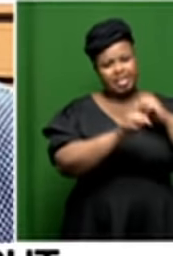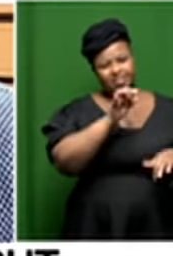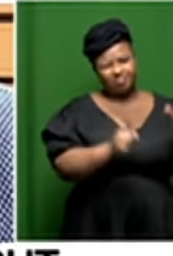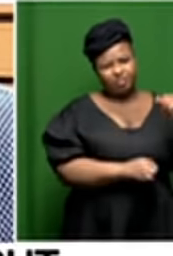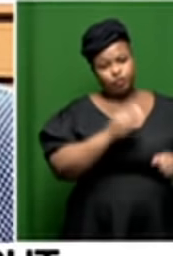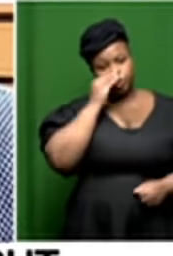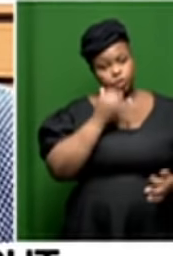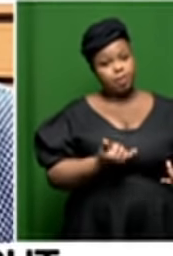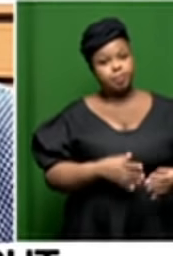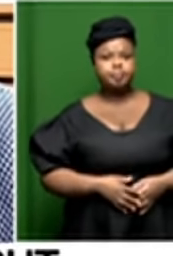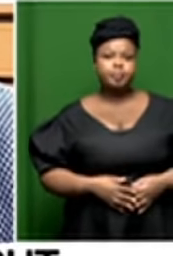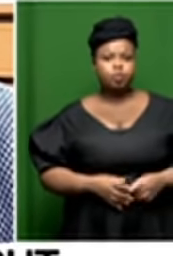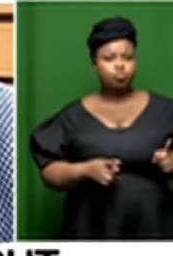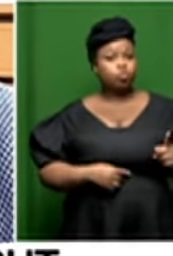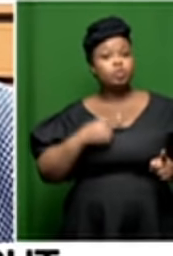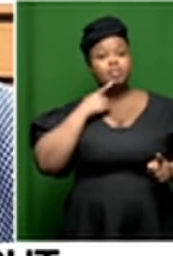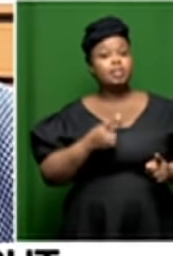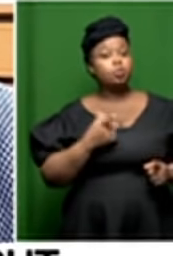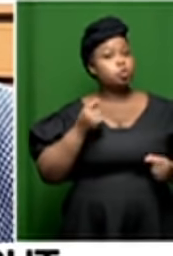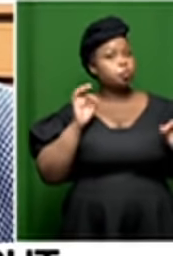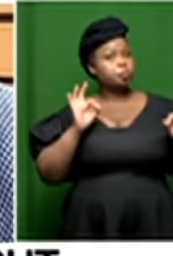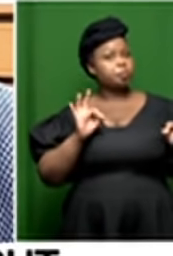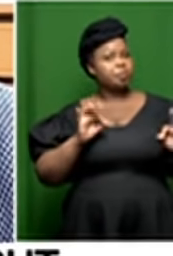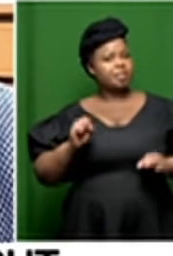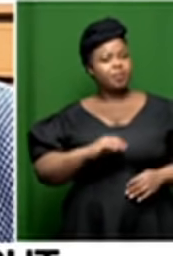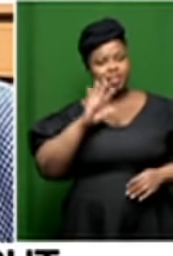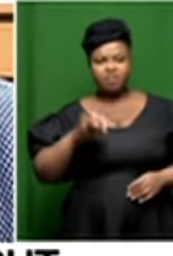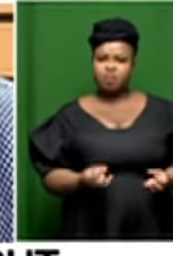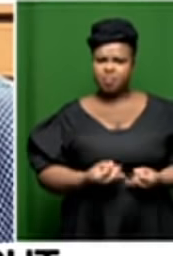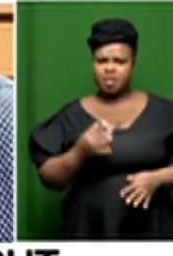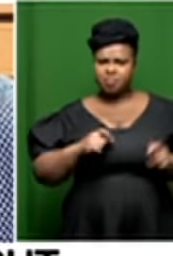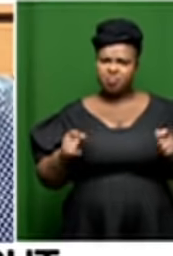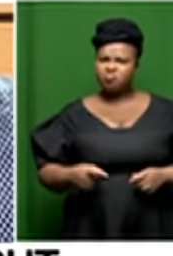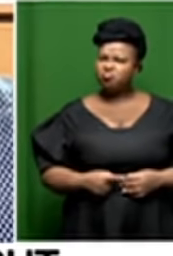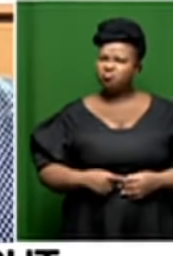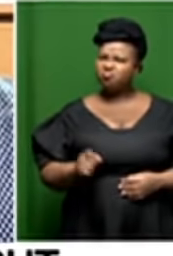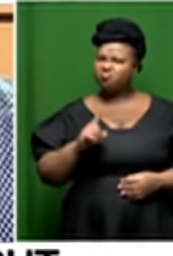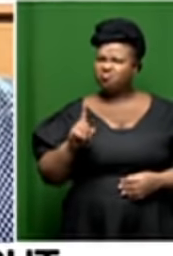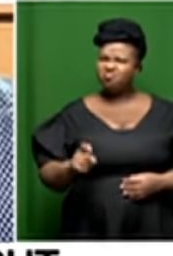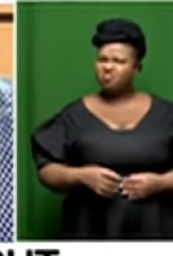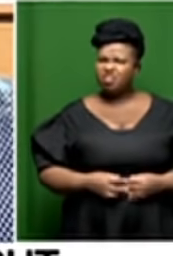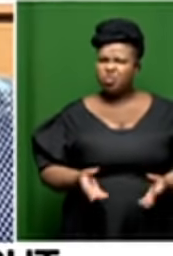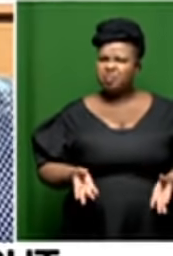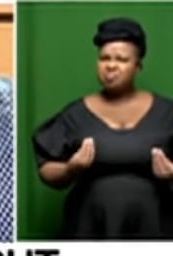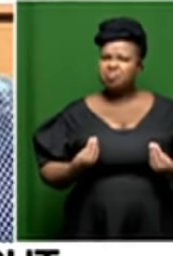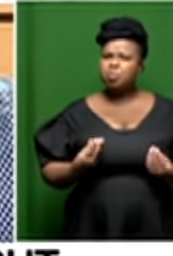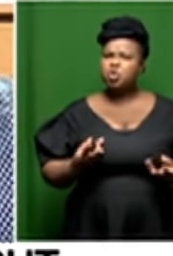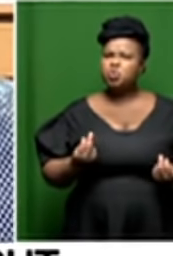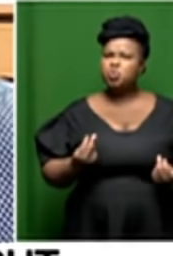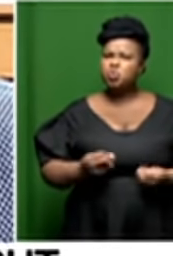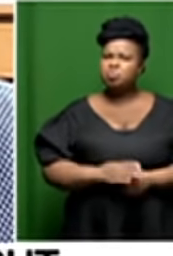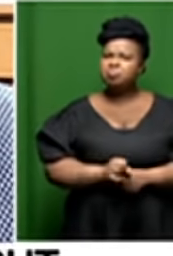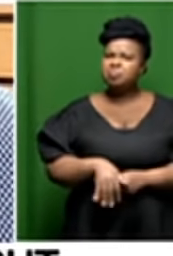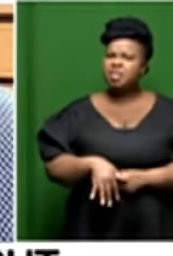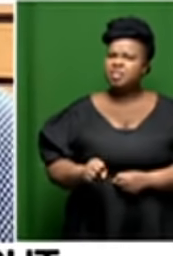news headlines. You say that we do that so effectively in South Africa. A lot of people asking, these discoveries of variants in South